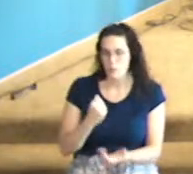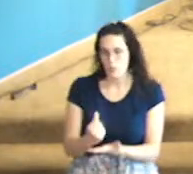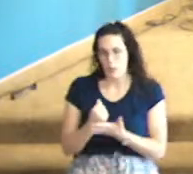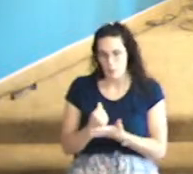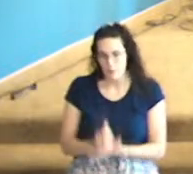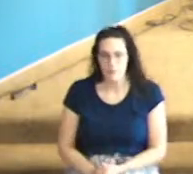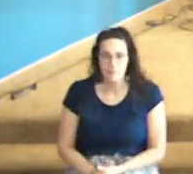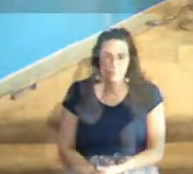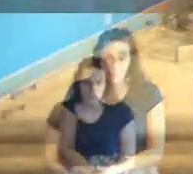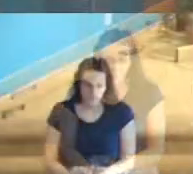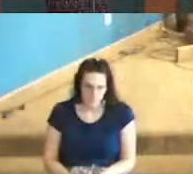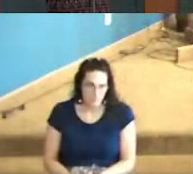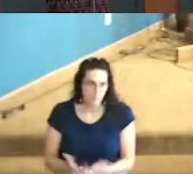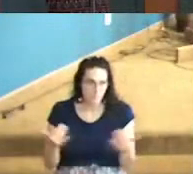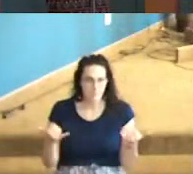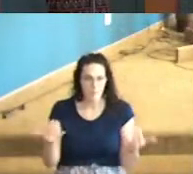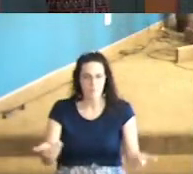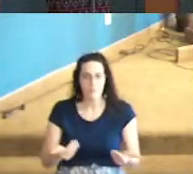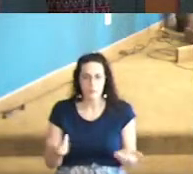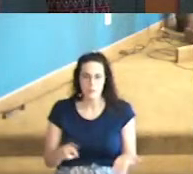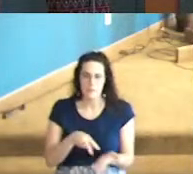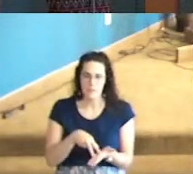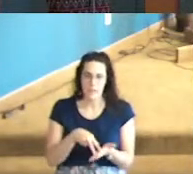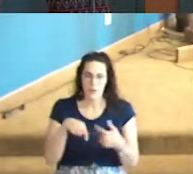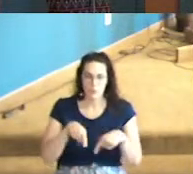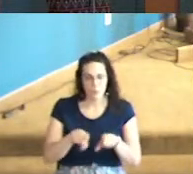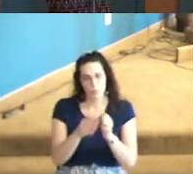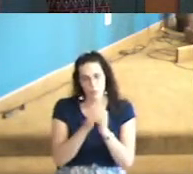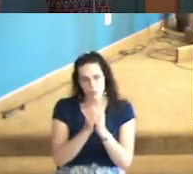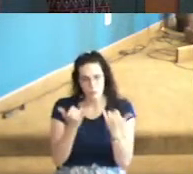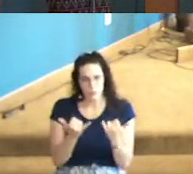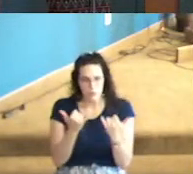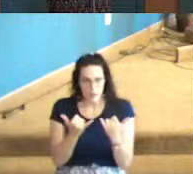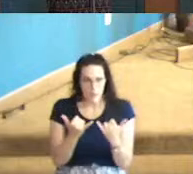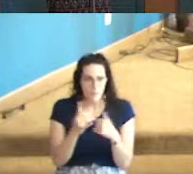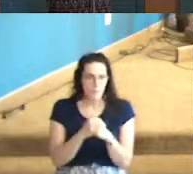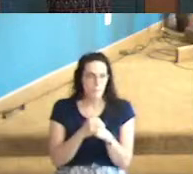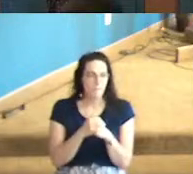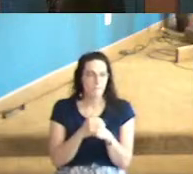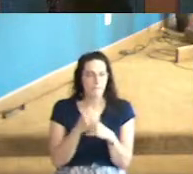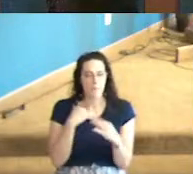Amen. So I invite you to stand as we worship today. And